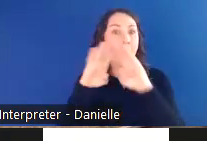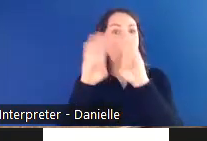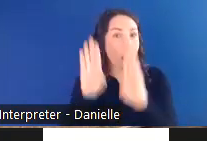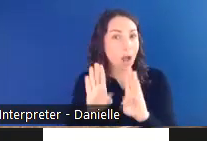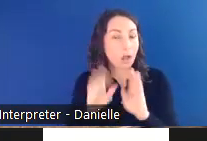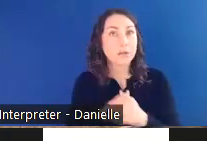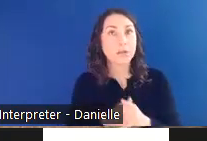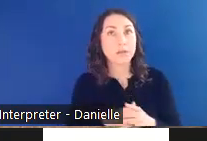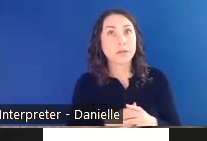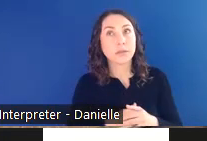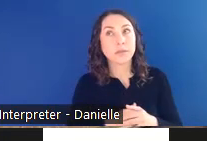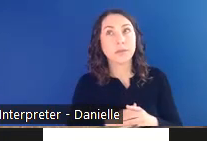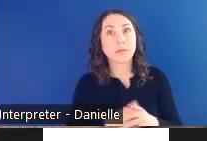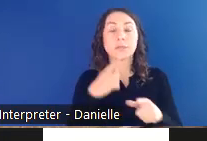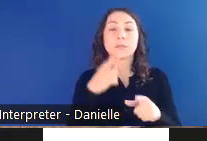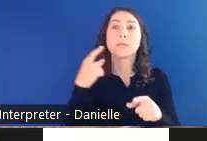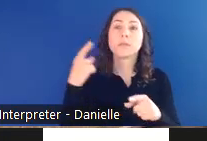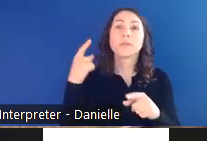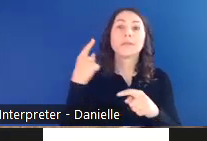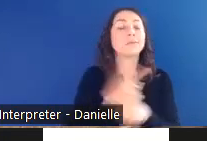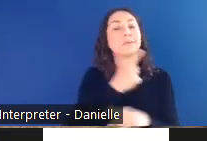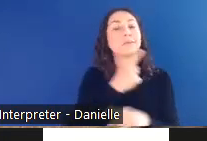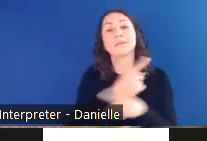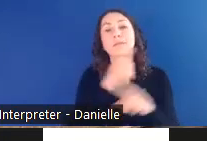They're in traditional housing.